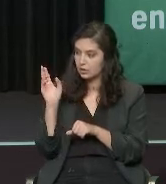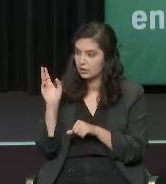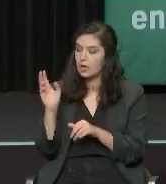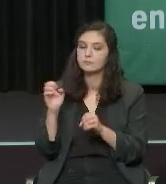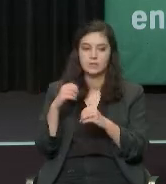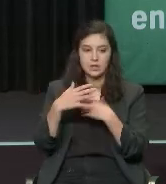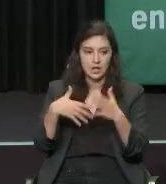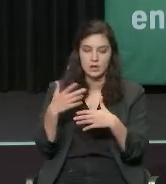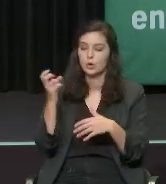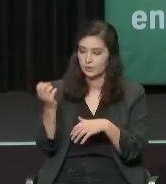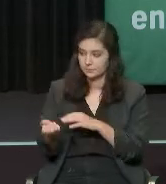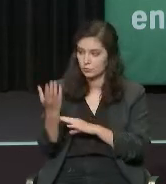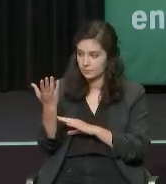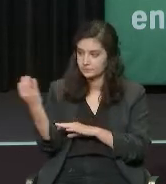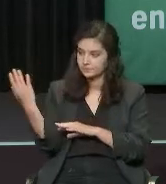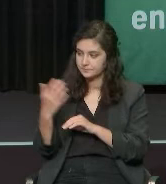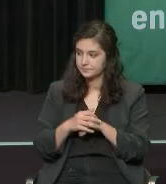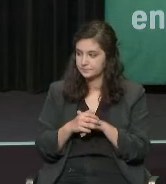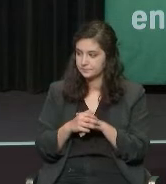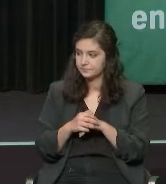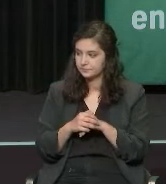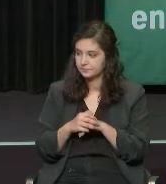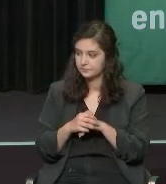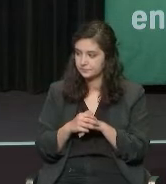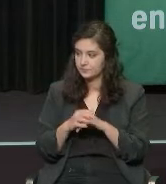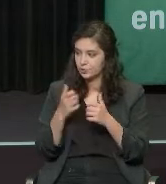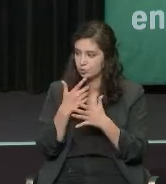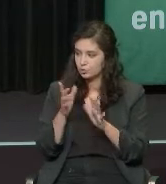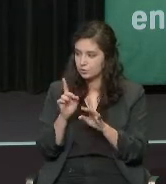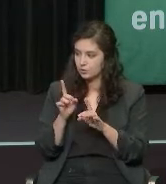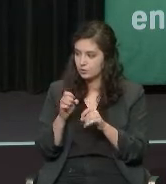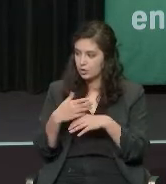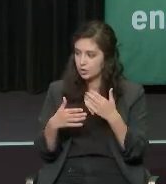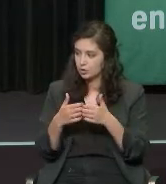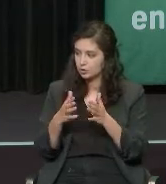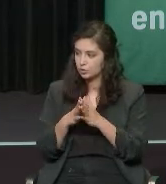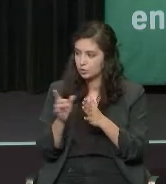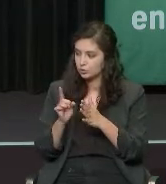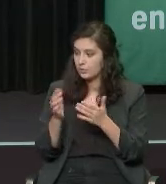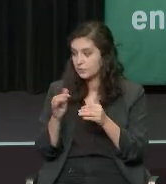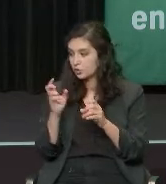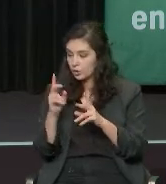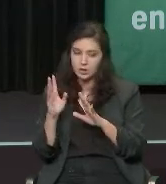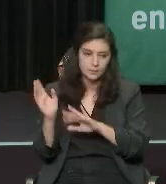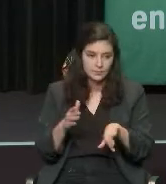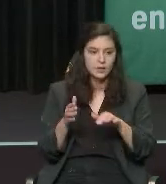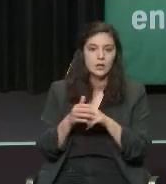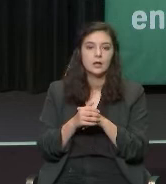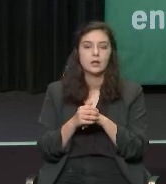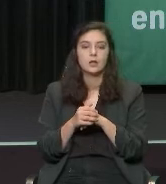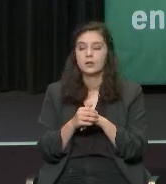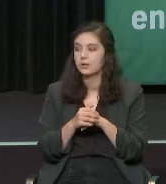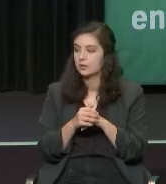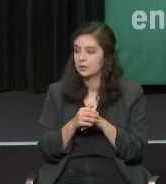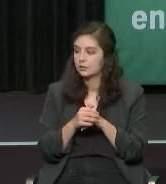was very. Oh, here it is. Not all of them are playing. Okay, so this was showing